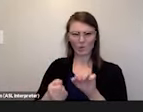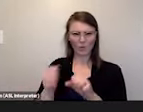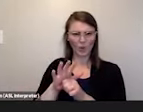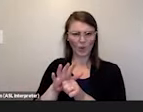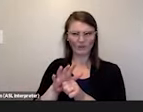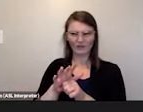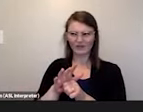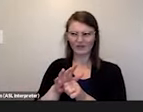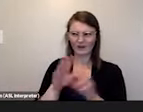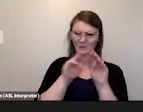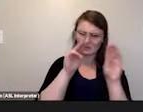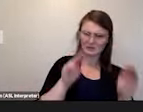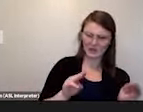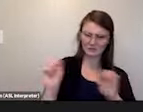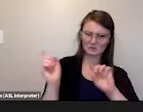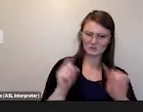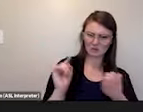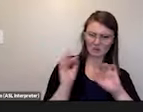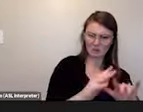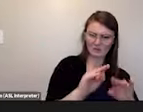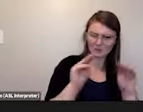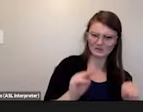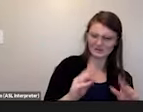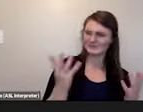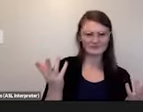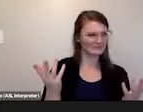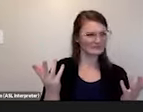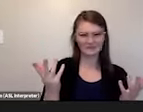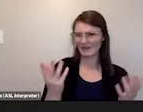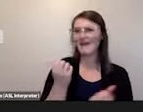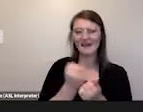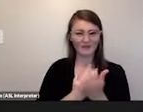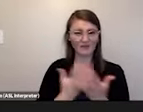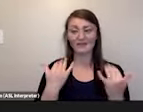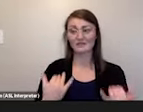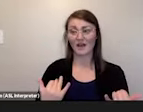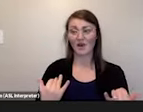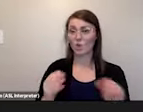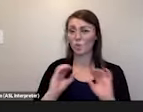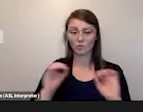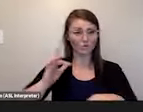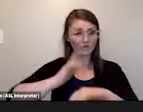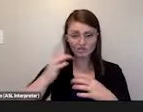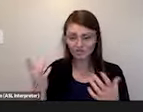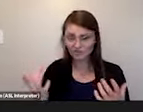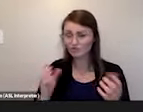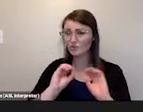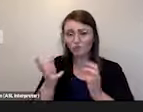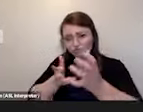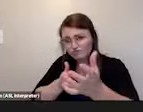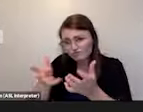because of the virus and everything being touchless and sort of this extreme